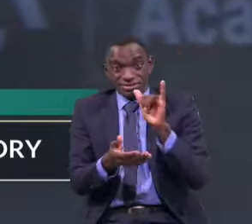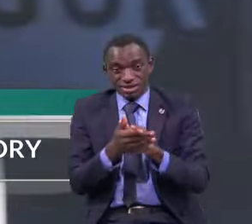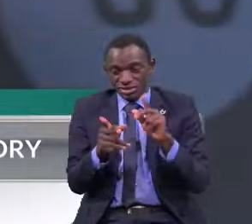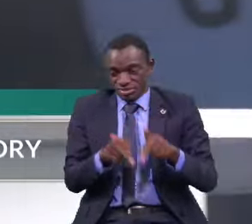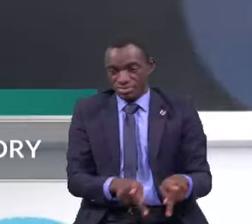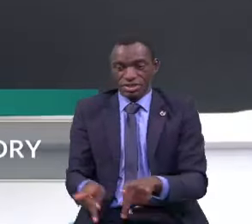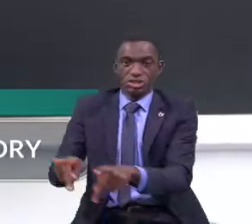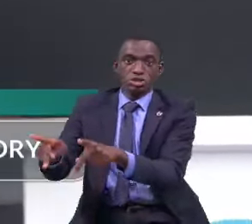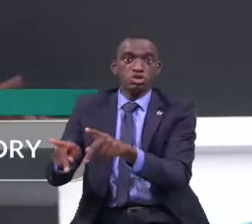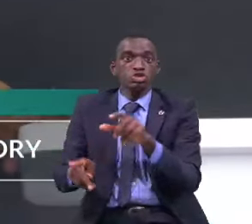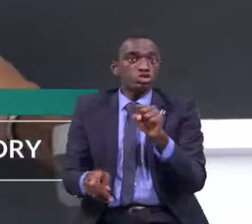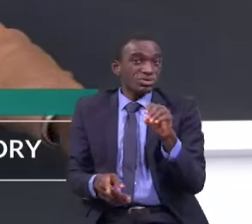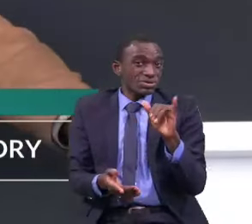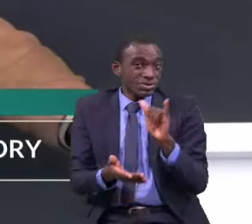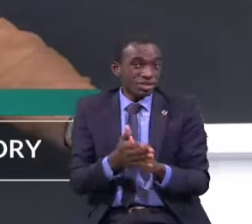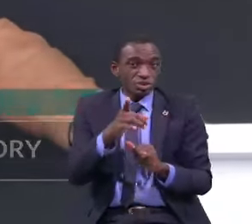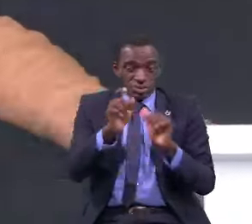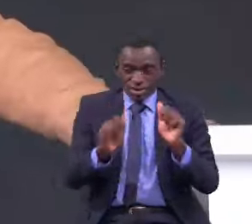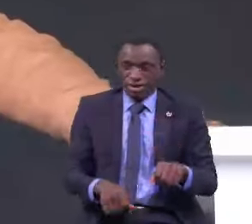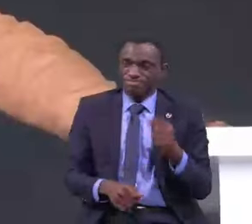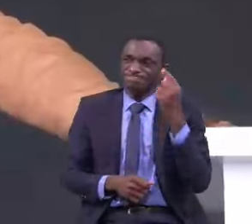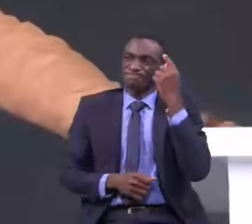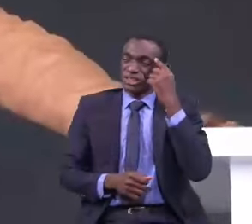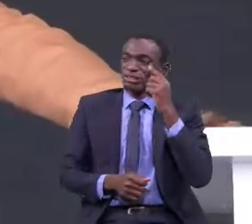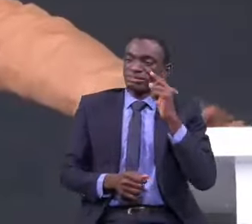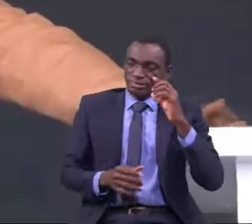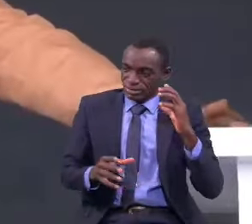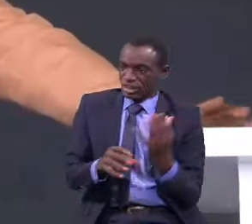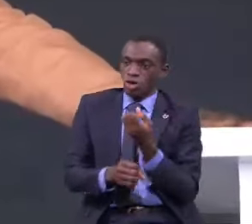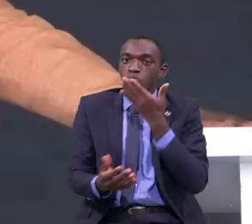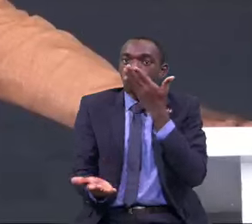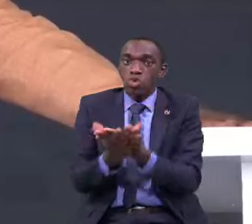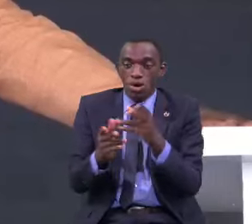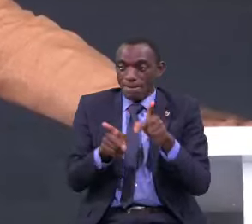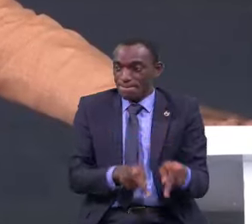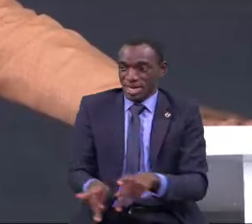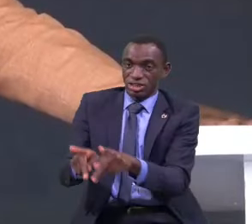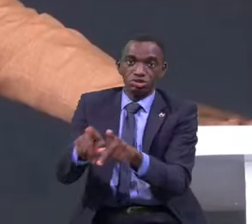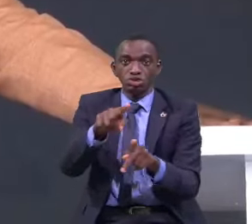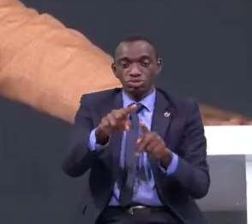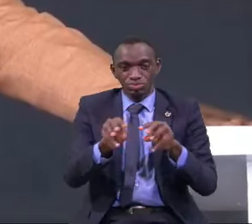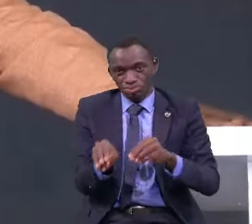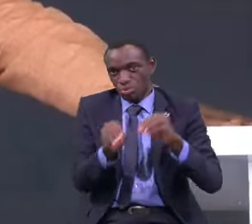so that you can take the good path and move on from grace to glory.